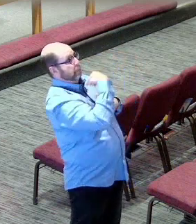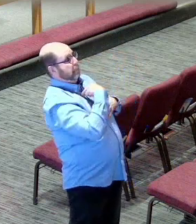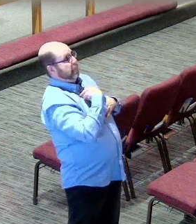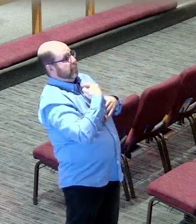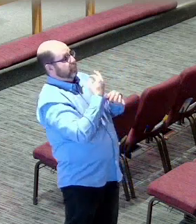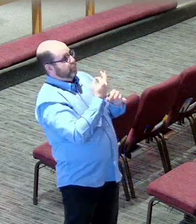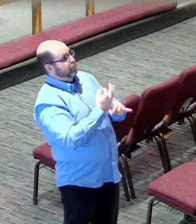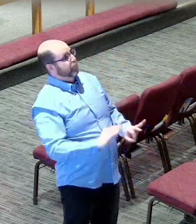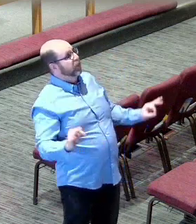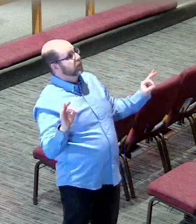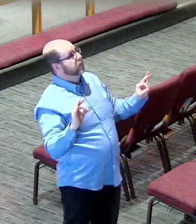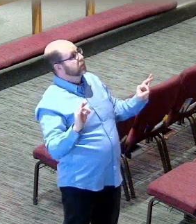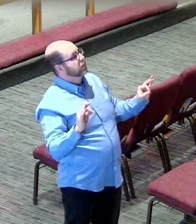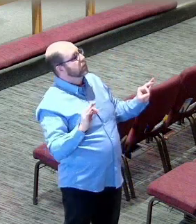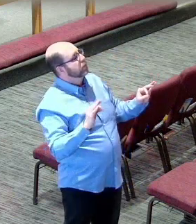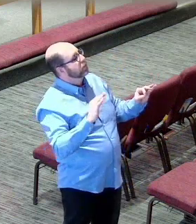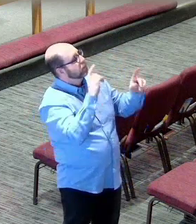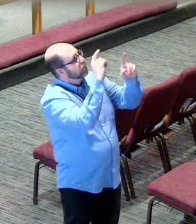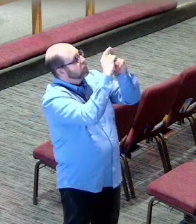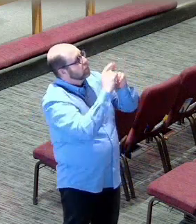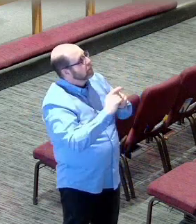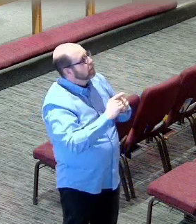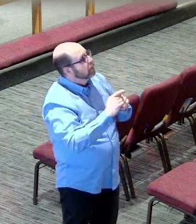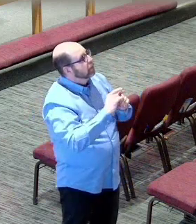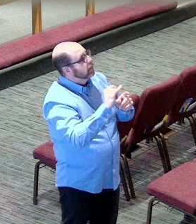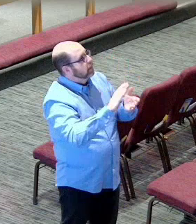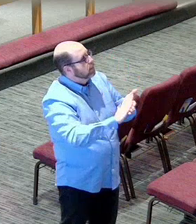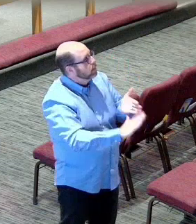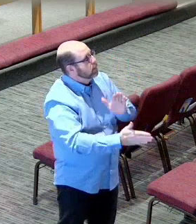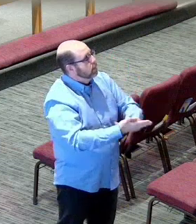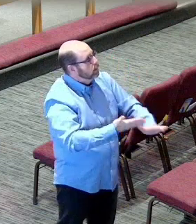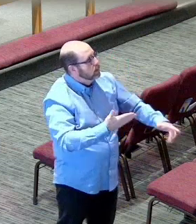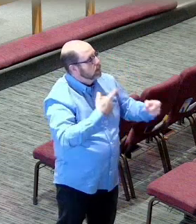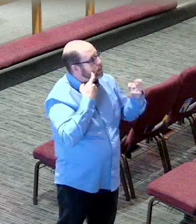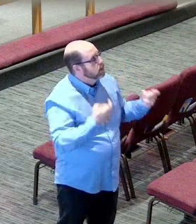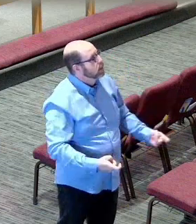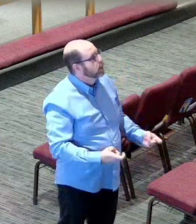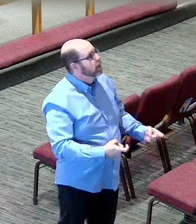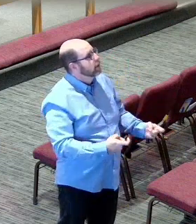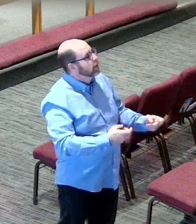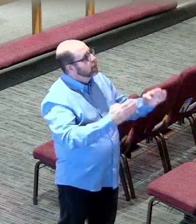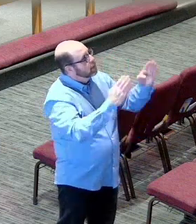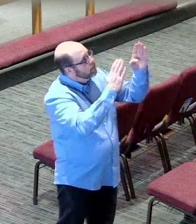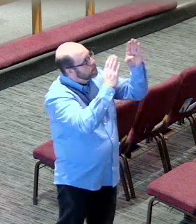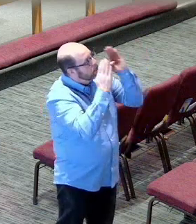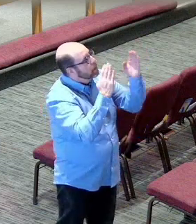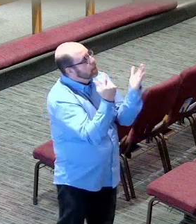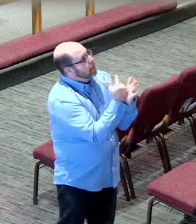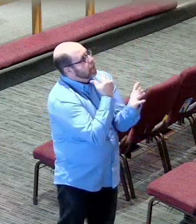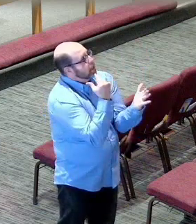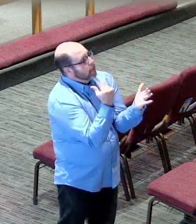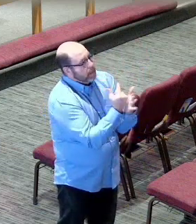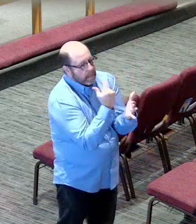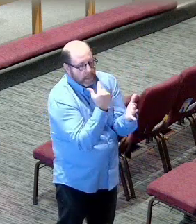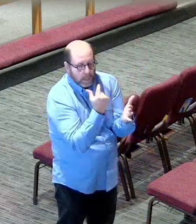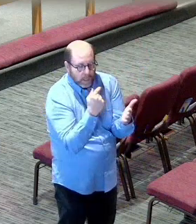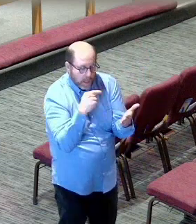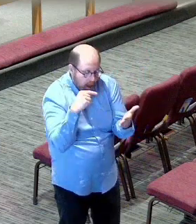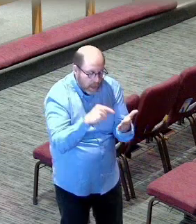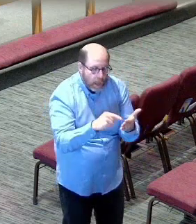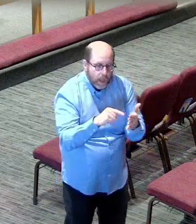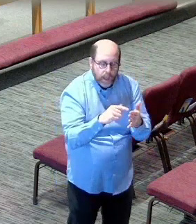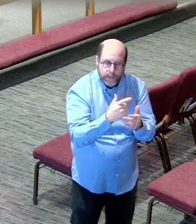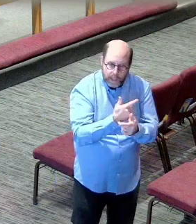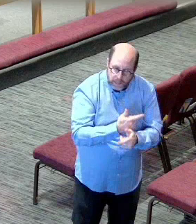sin through the words of absolution spoken. We listen to the gospel of eternal liberty